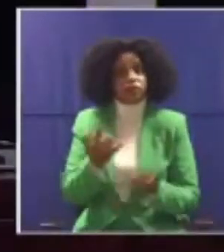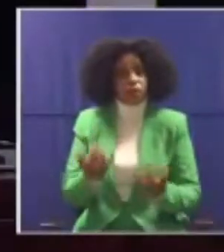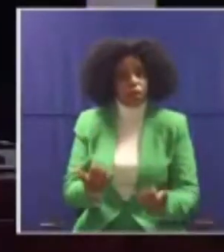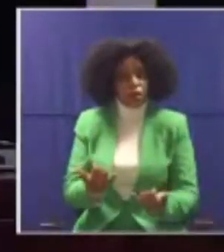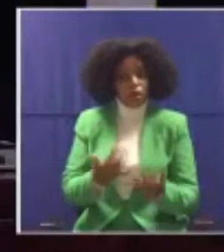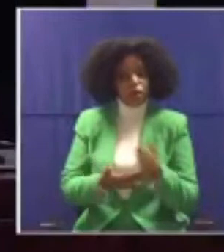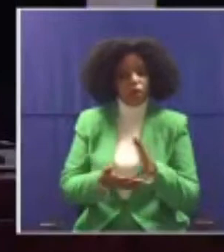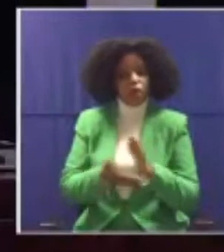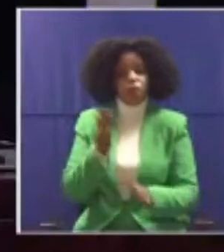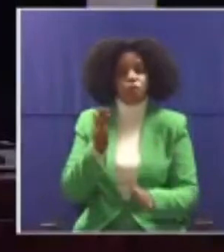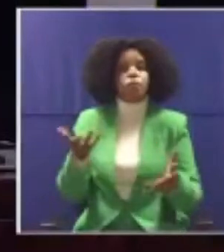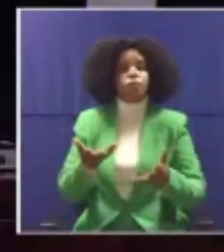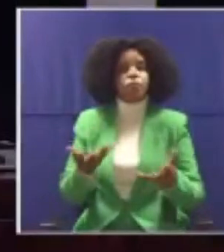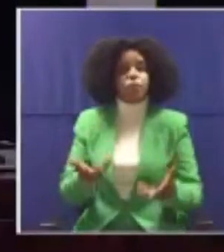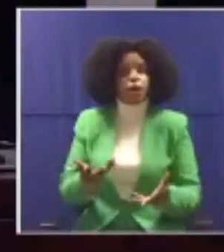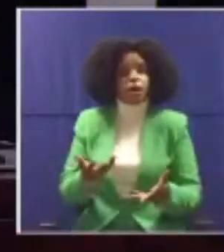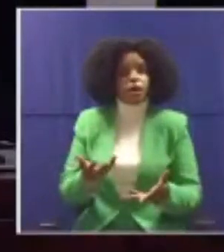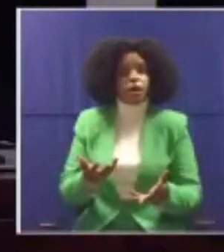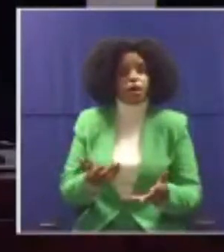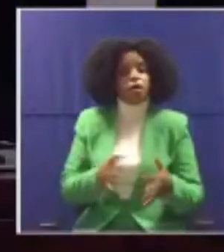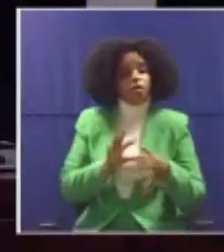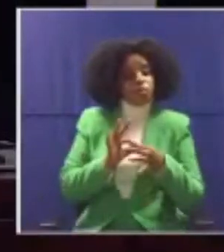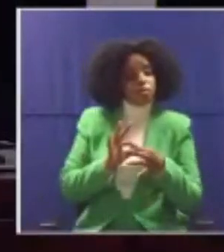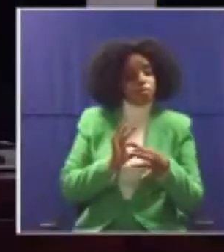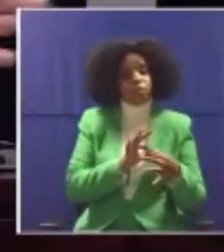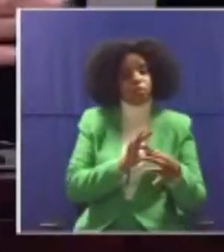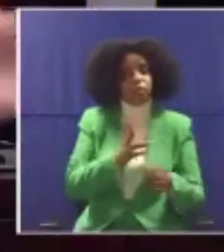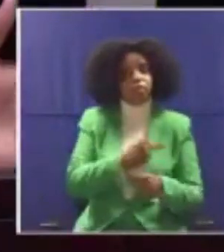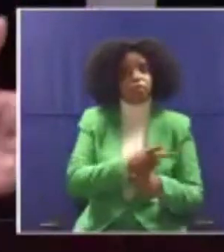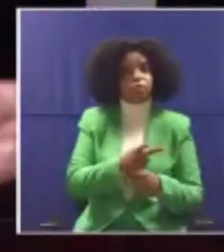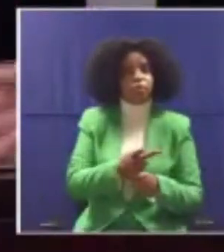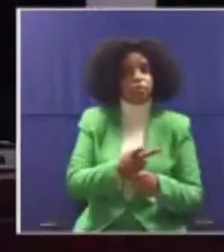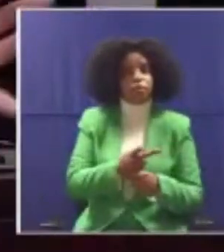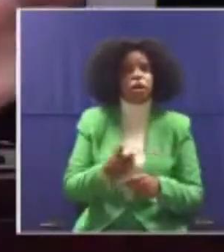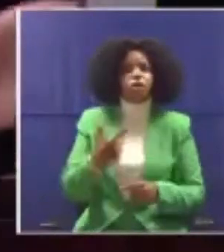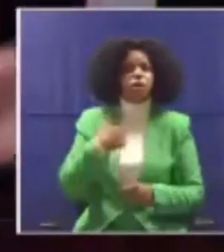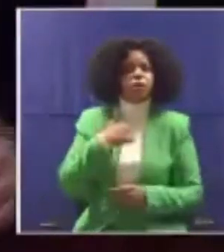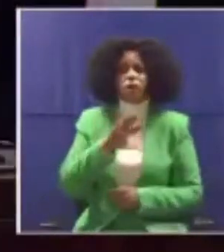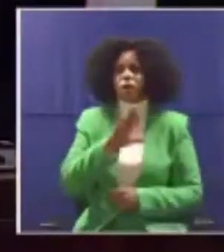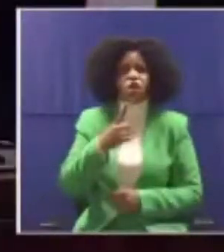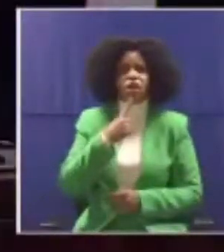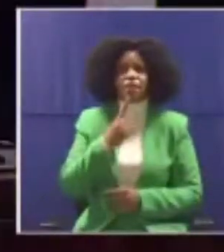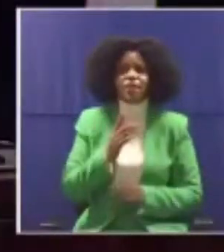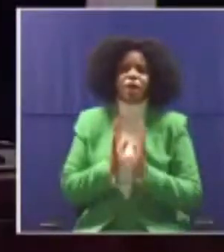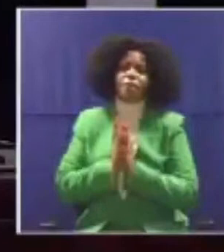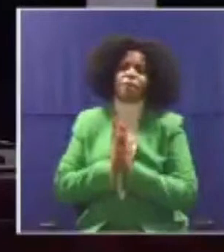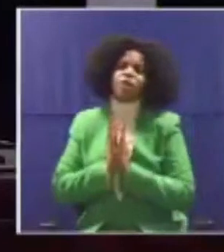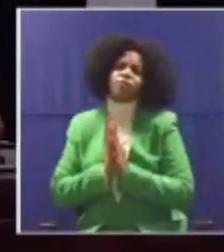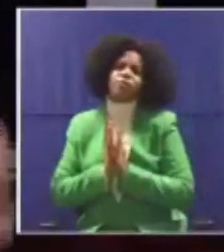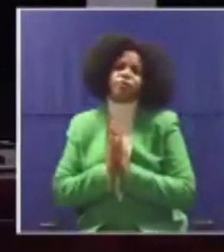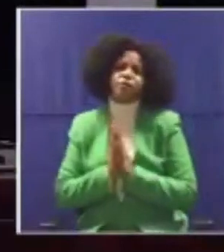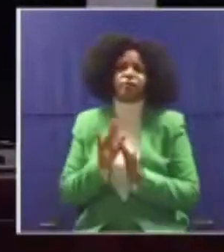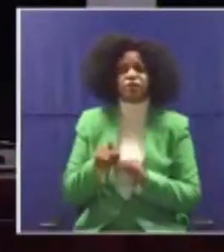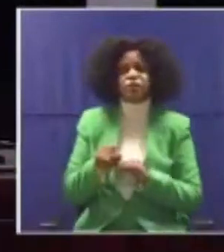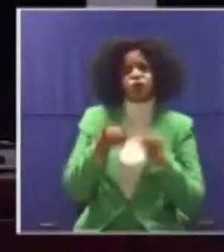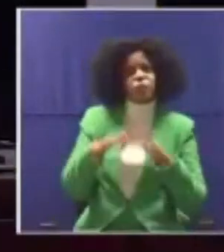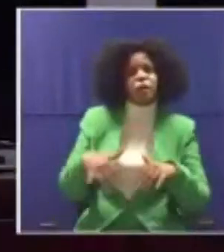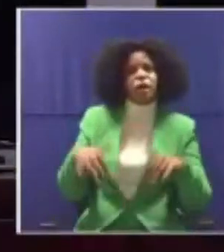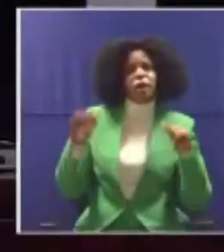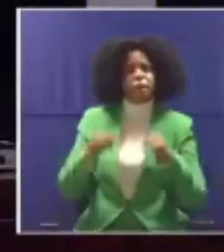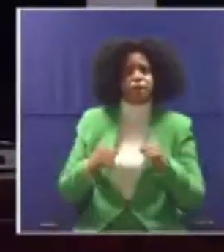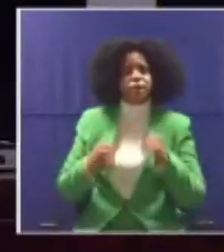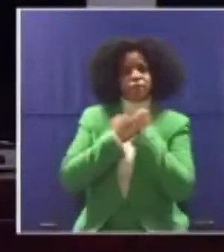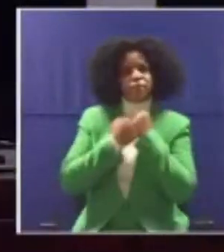like? But we are not saying, oh, please, Parliament, support coalitions quickly because we're in